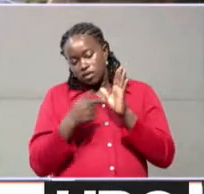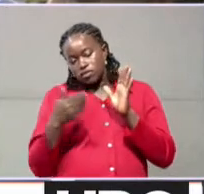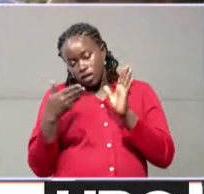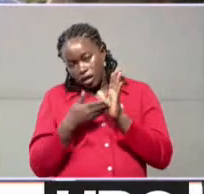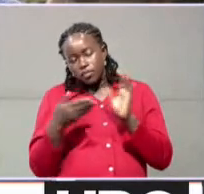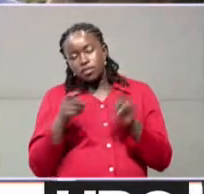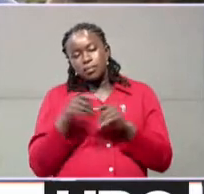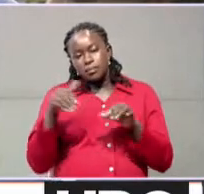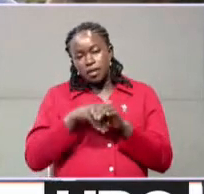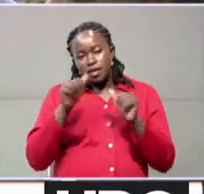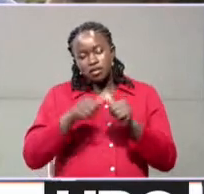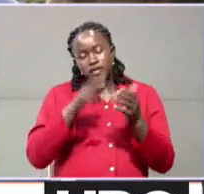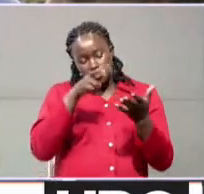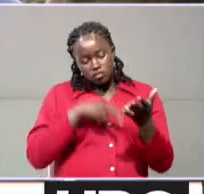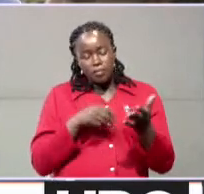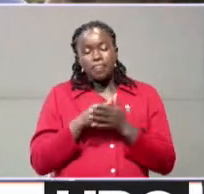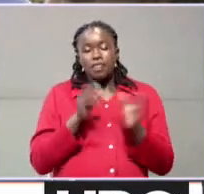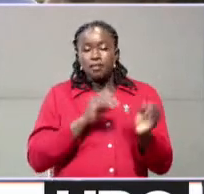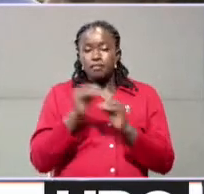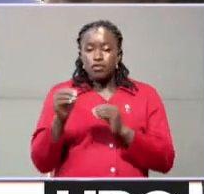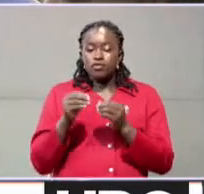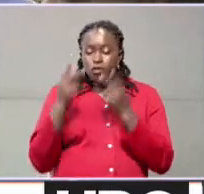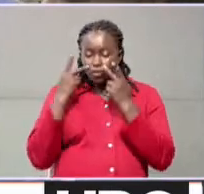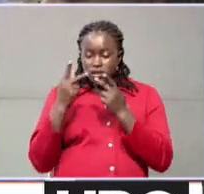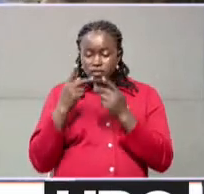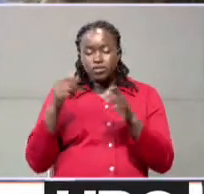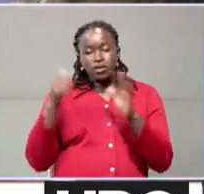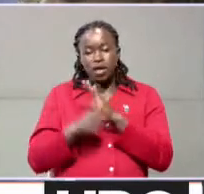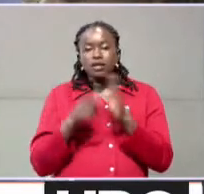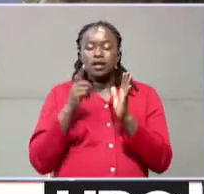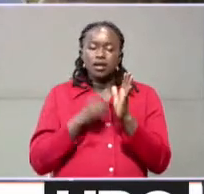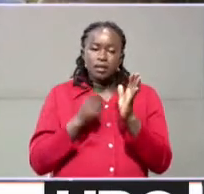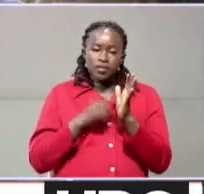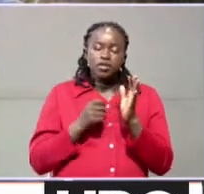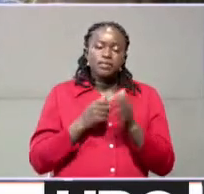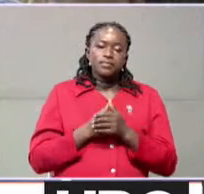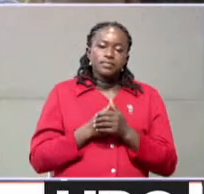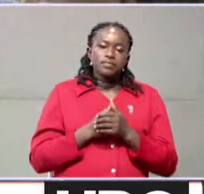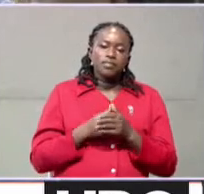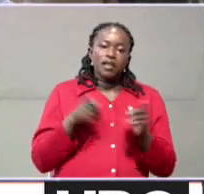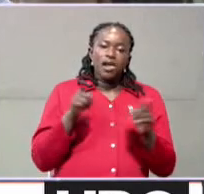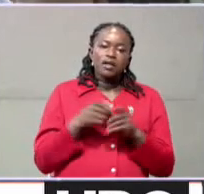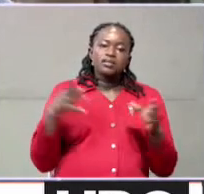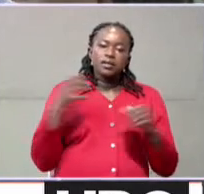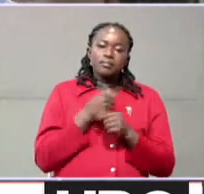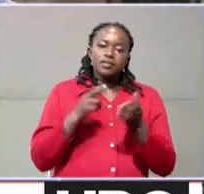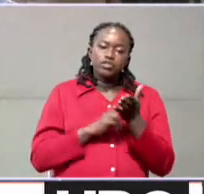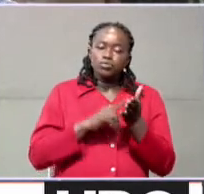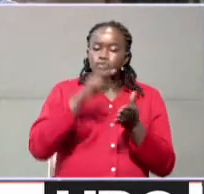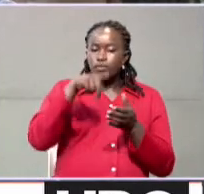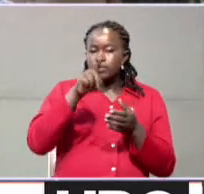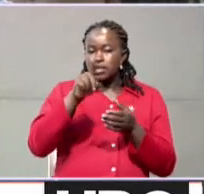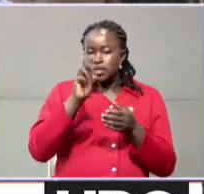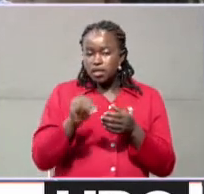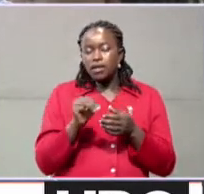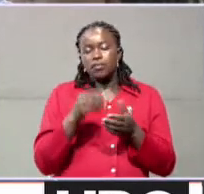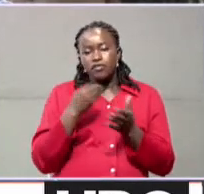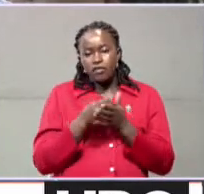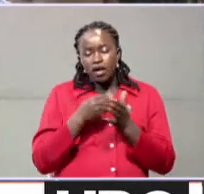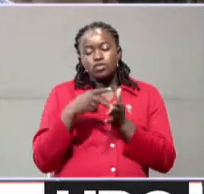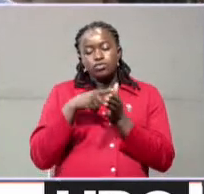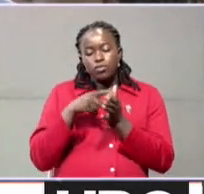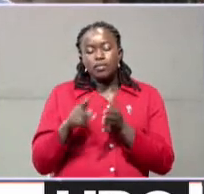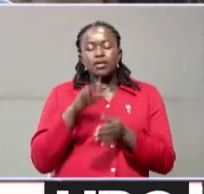can go through let me go to the observations under camuli alleged misuse of the pdm funds to pay